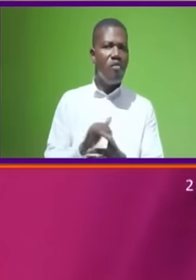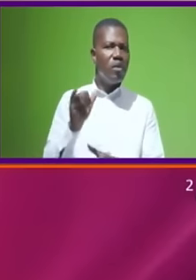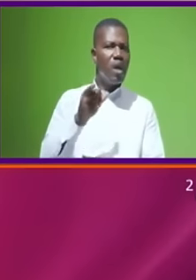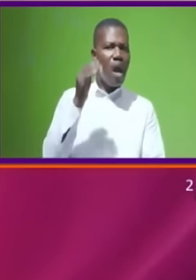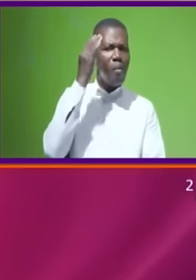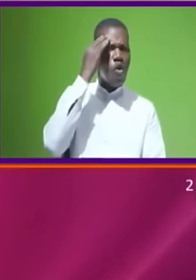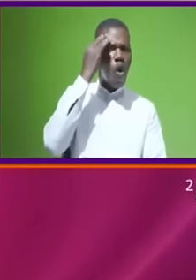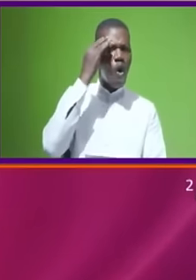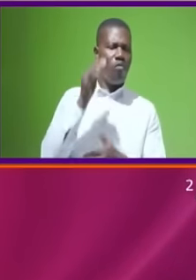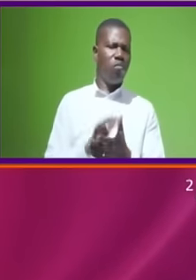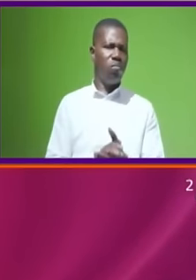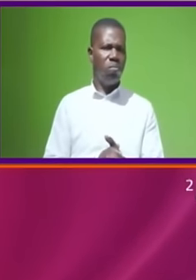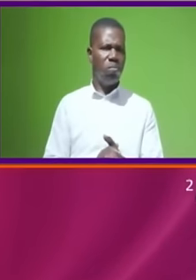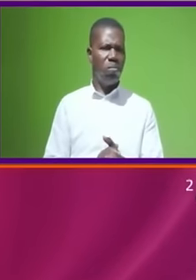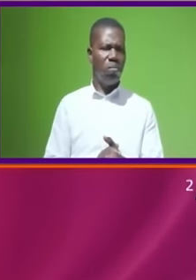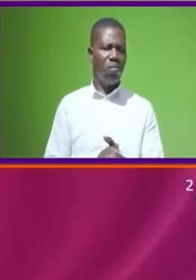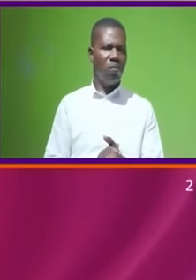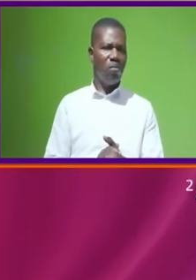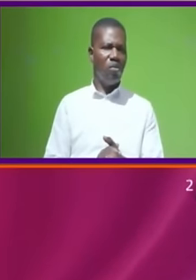Nayirin Sunim.